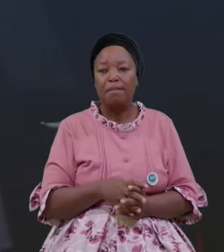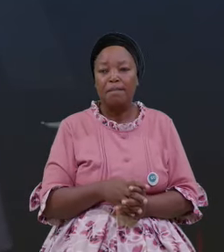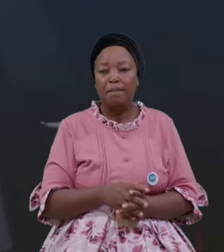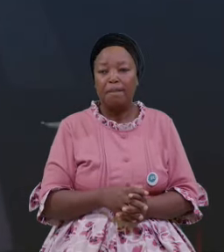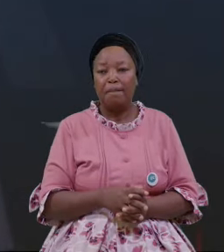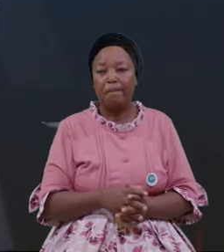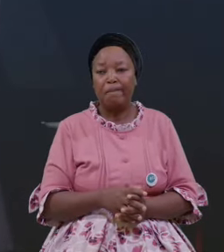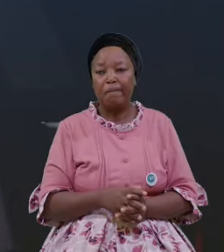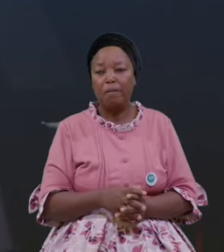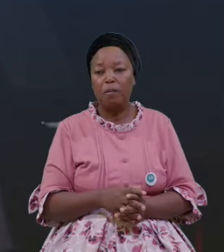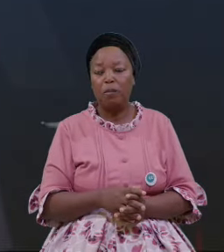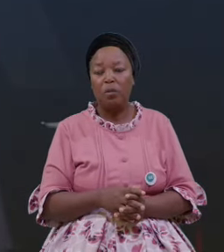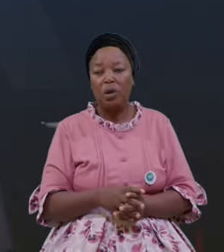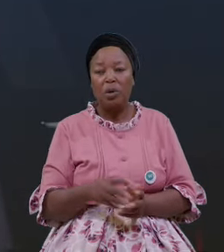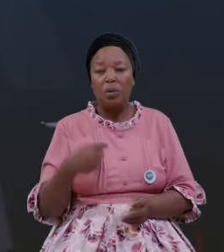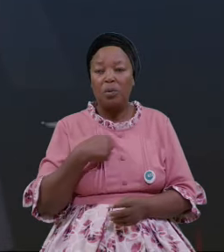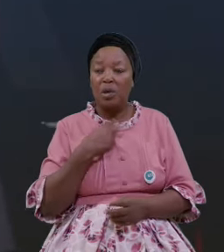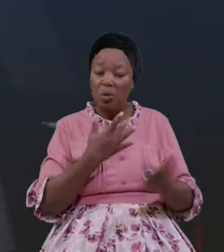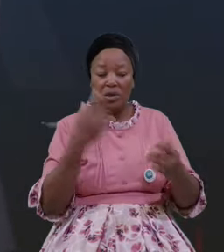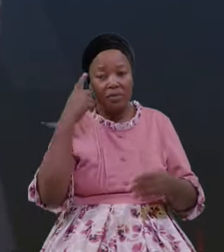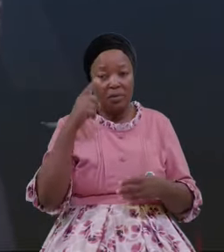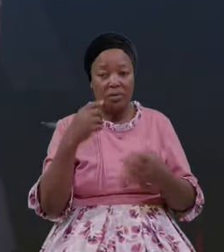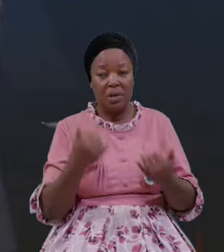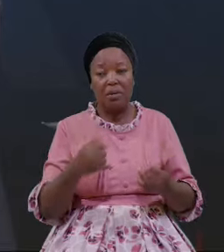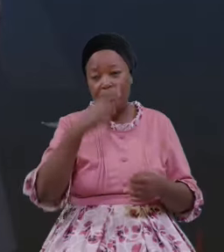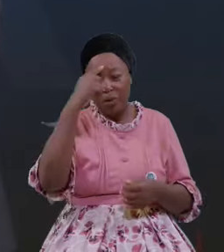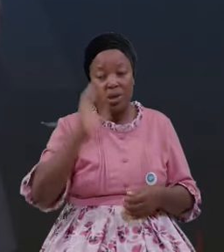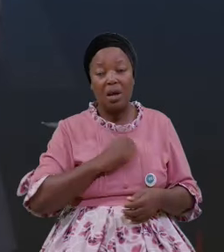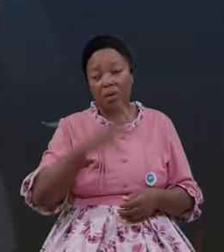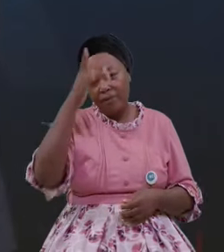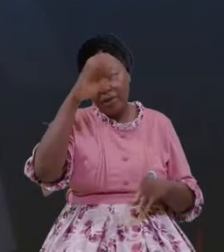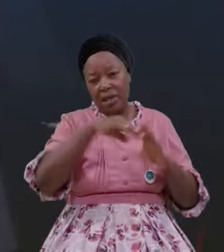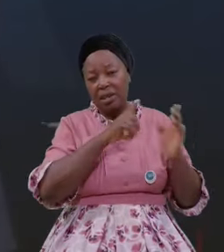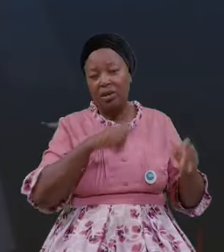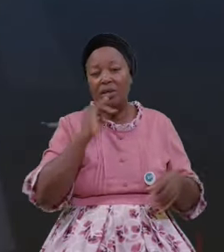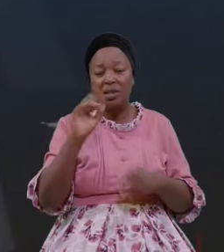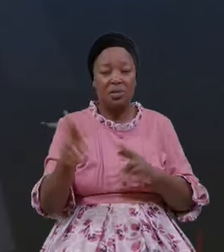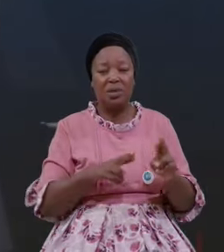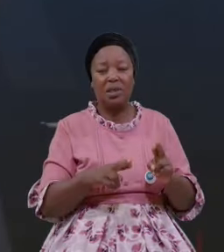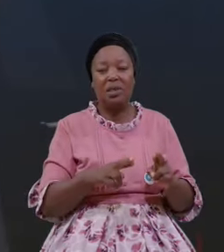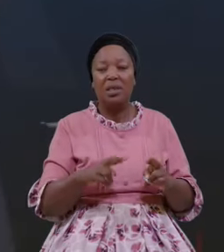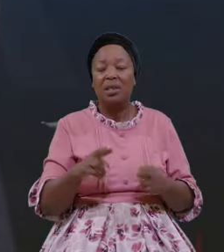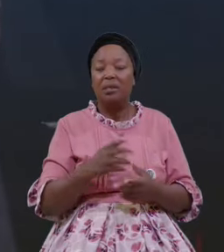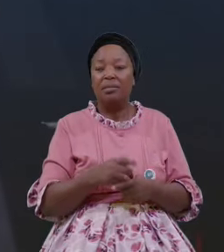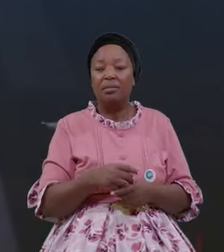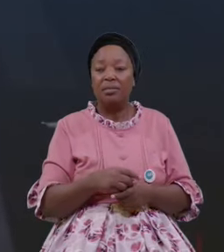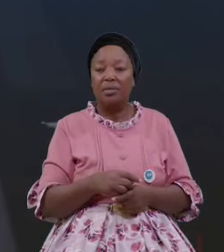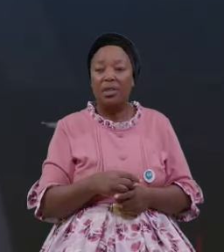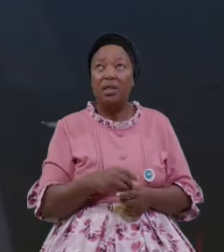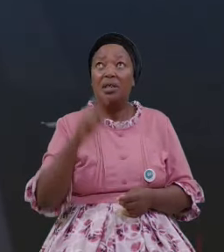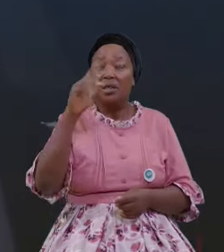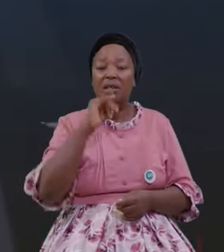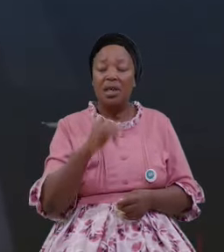Waiting for you now, the pastor is loaded. Loaded. There'll be a prayer now. This prayer will usher you to a higher realm.